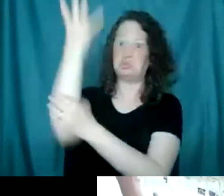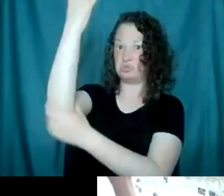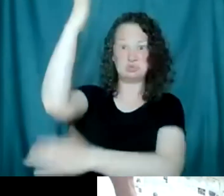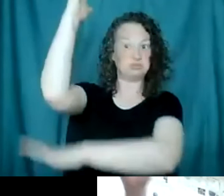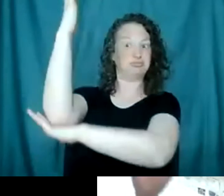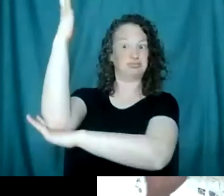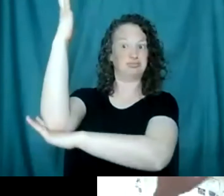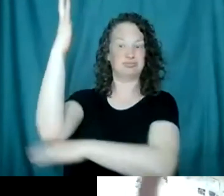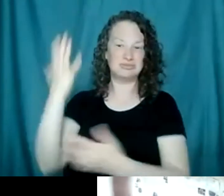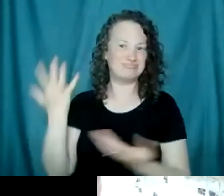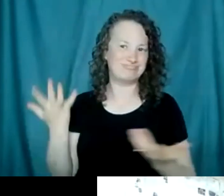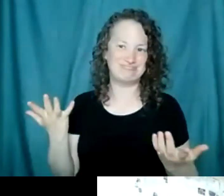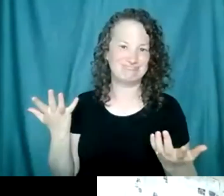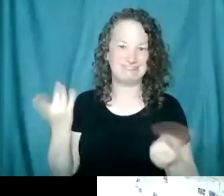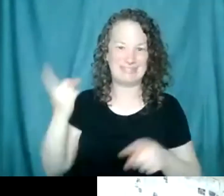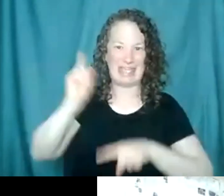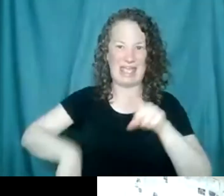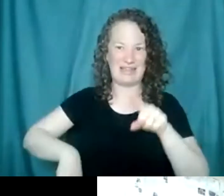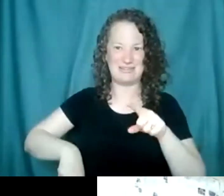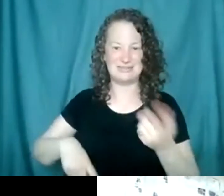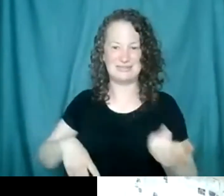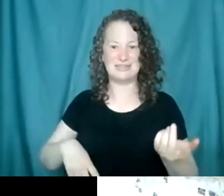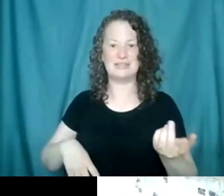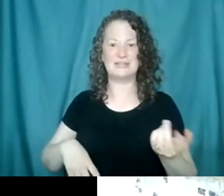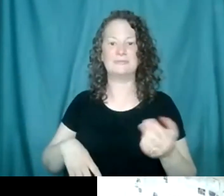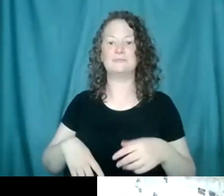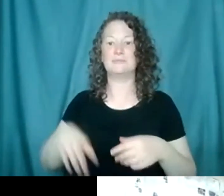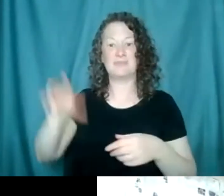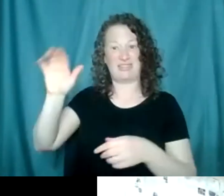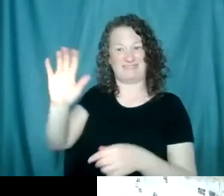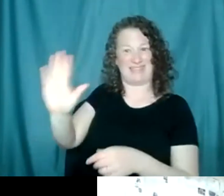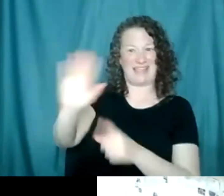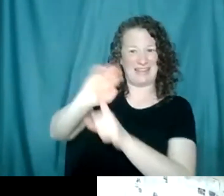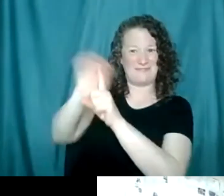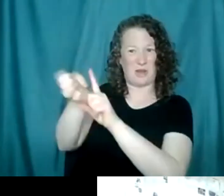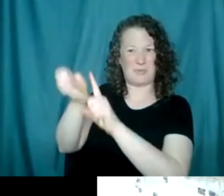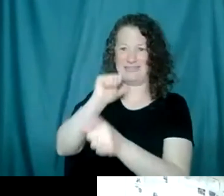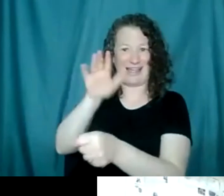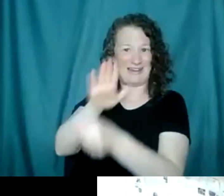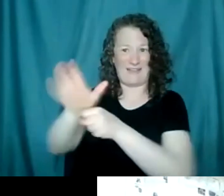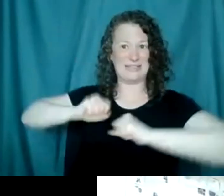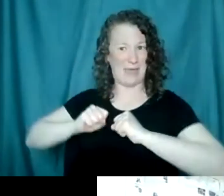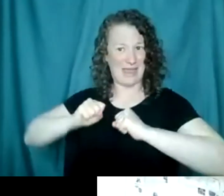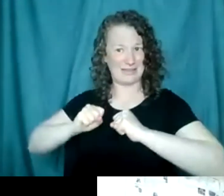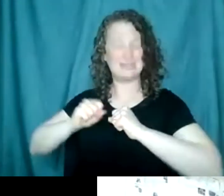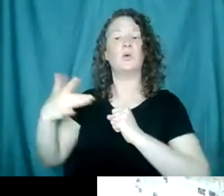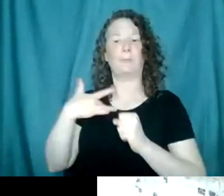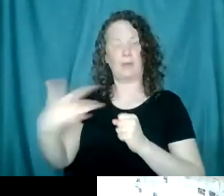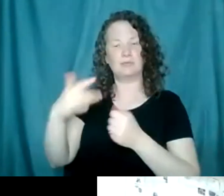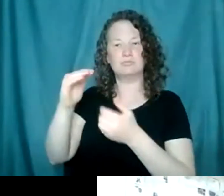stalk of whatever plant in that environment because they don't have the space, and so they tend to focus on growing